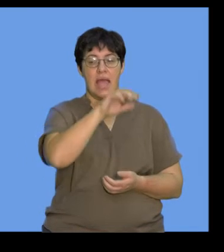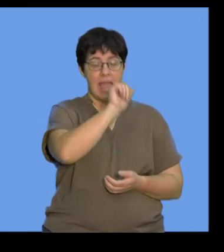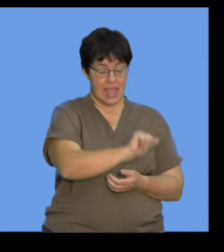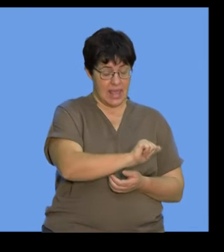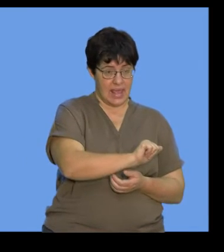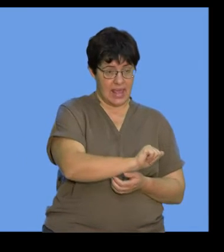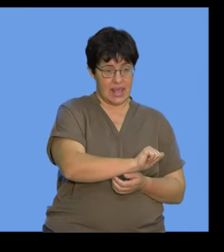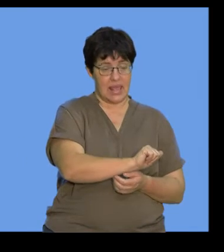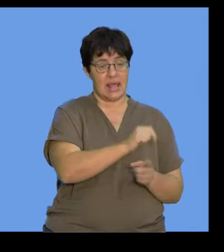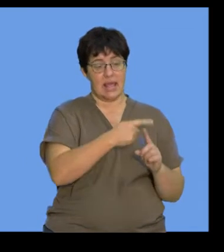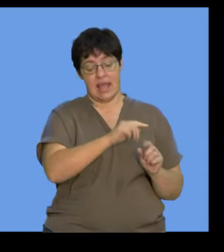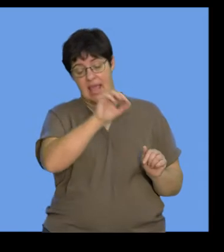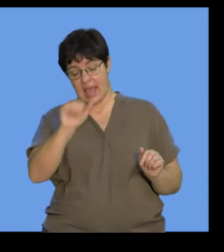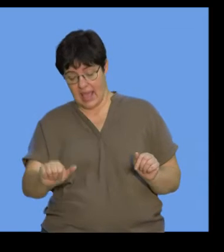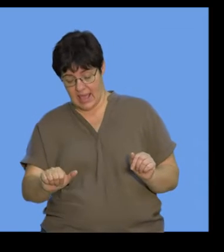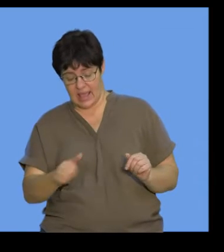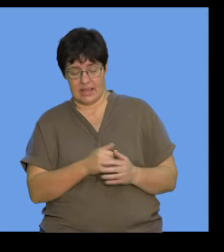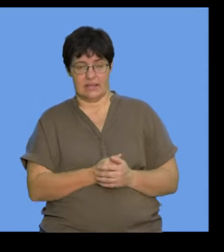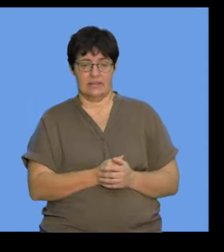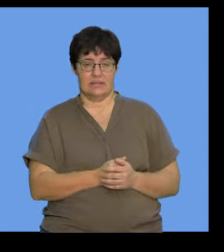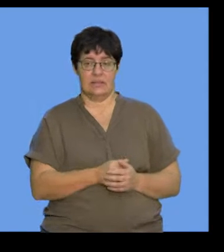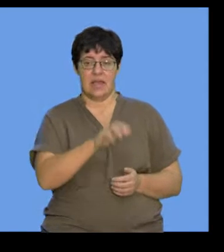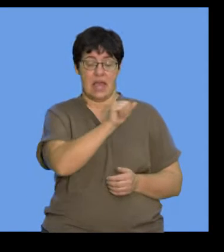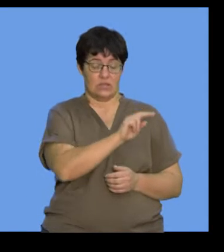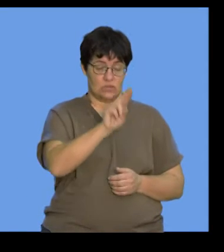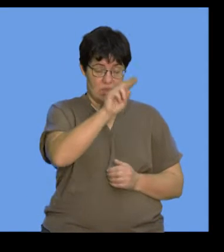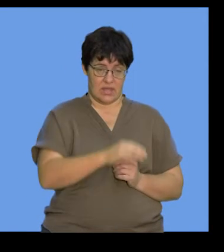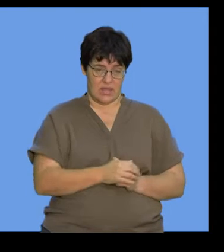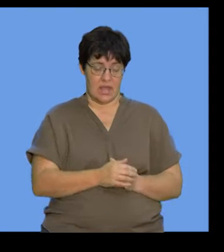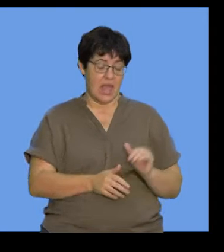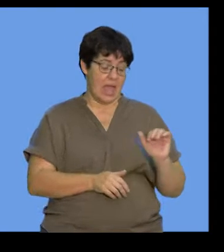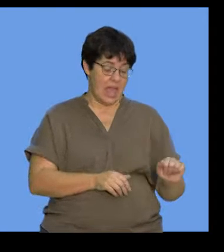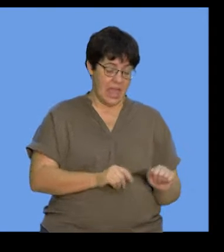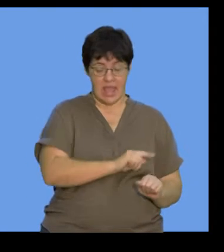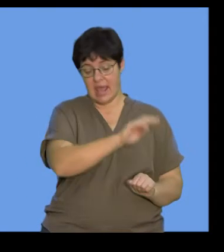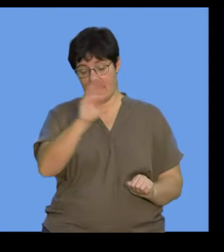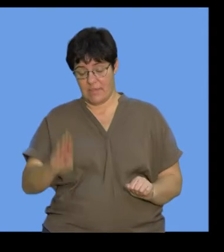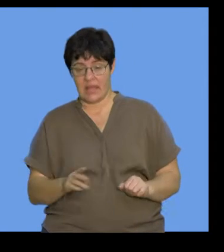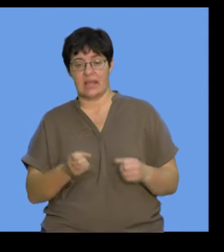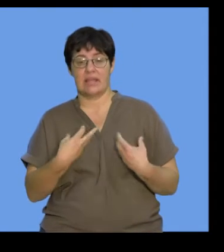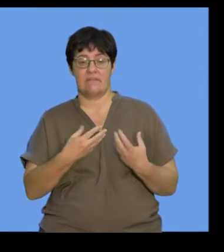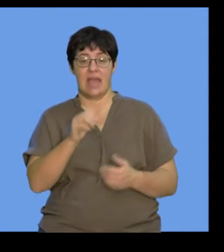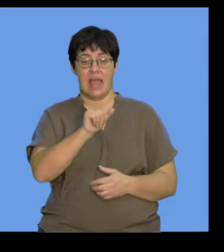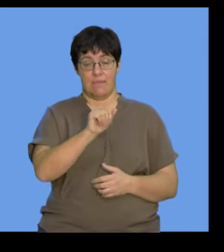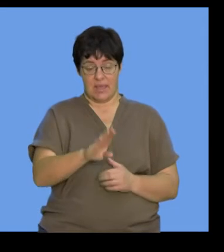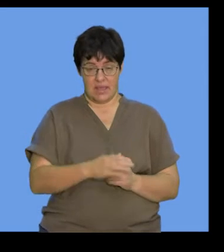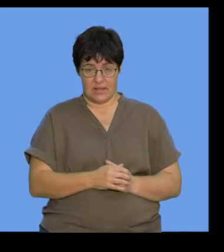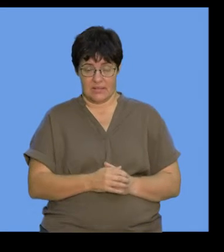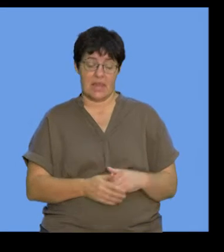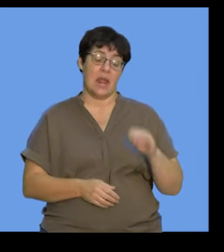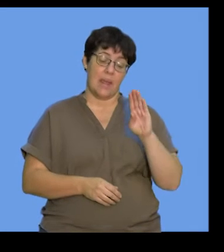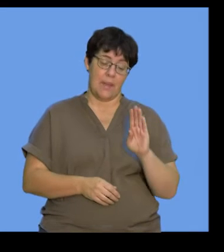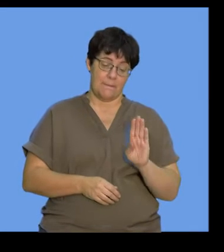multiplied by the a will give me a squared. The a multiplied by that b there will be ab, and